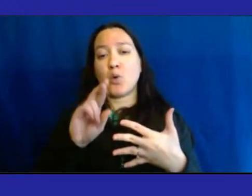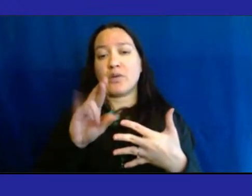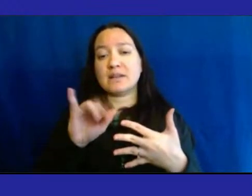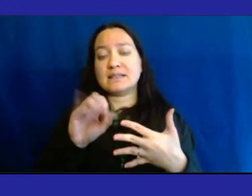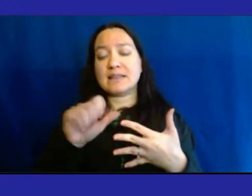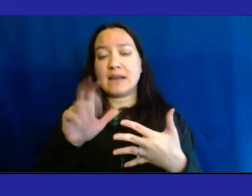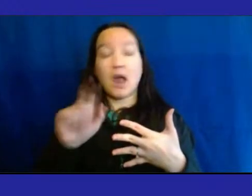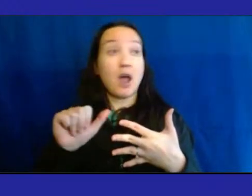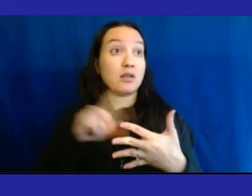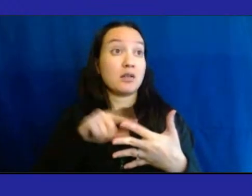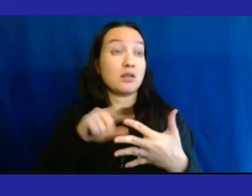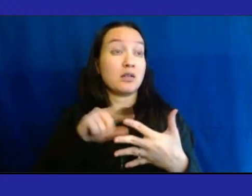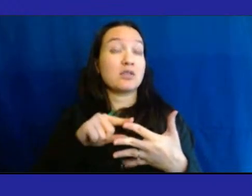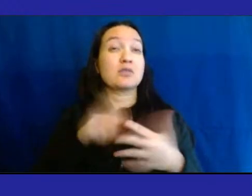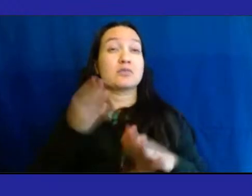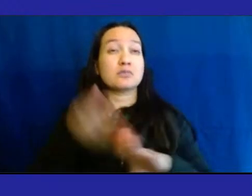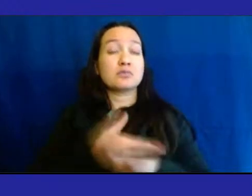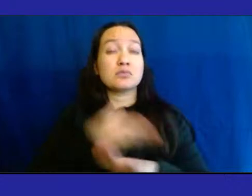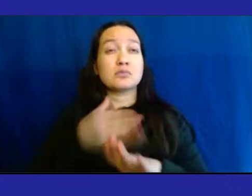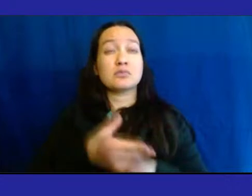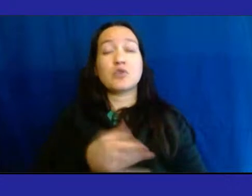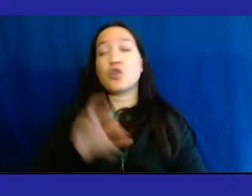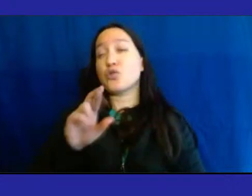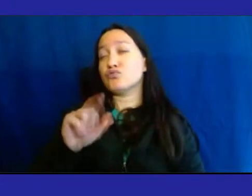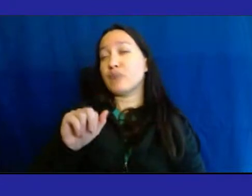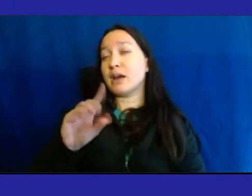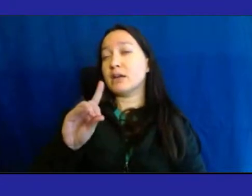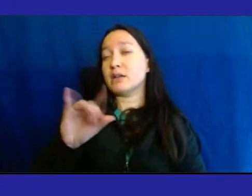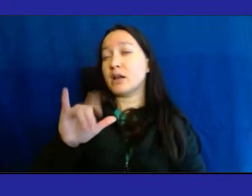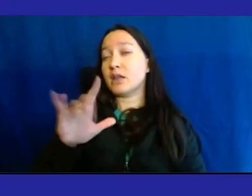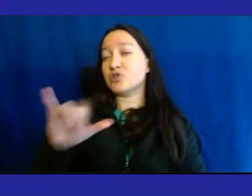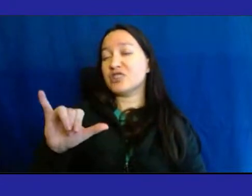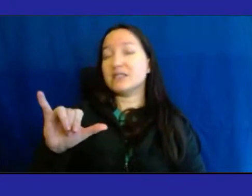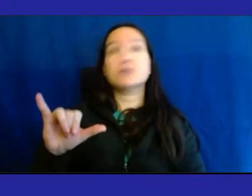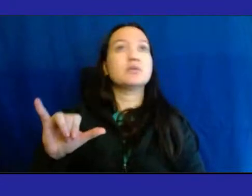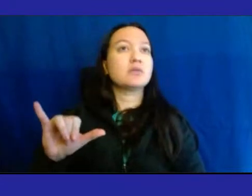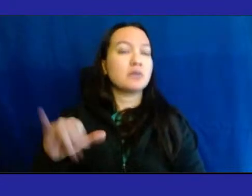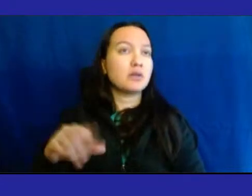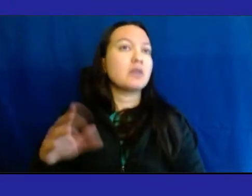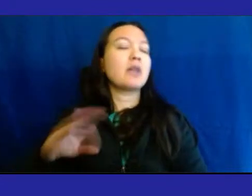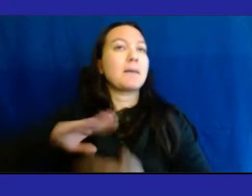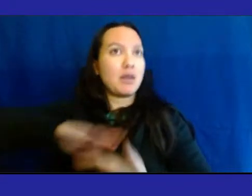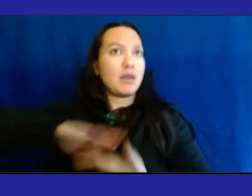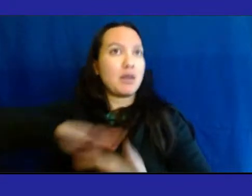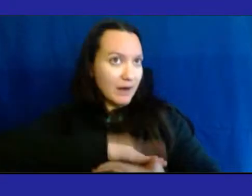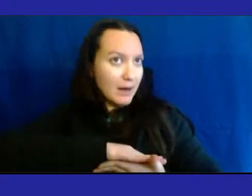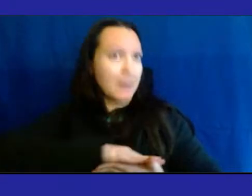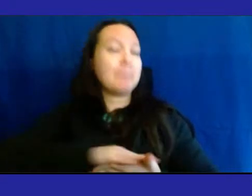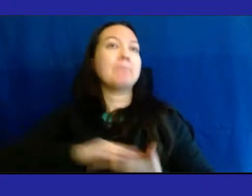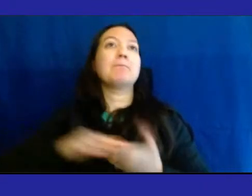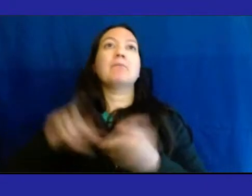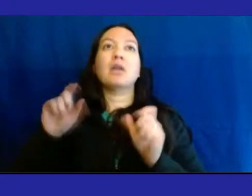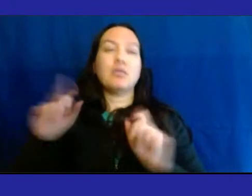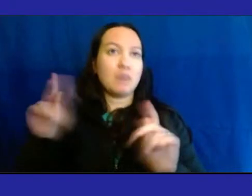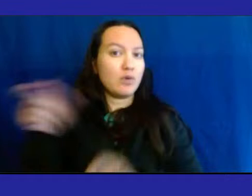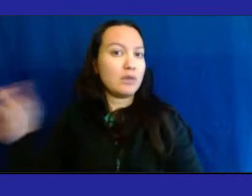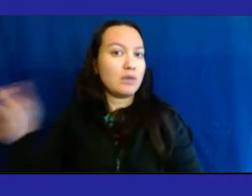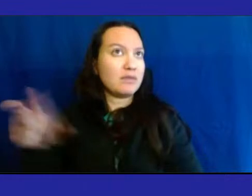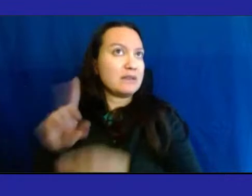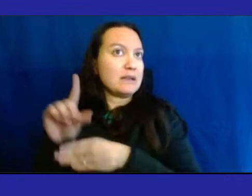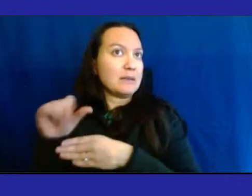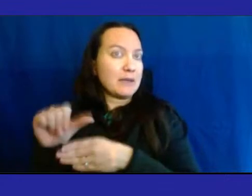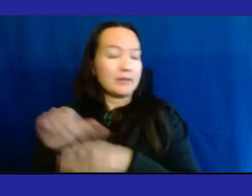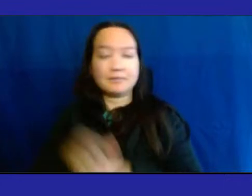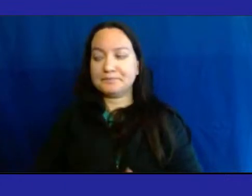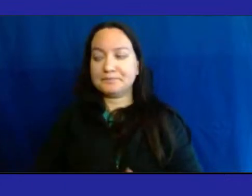renovated radiology suite that improves access to modalities like mammography for patients with disabilities.